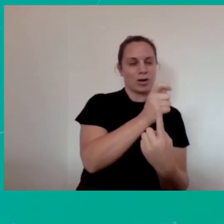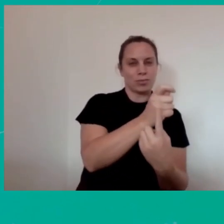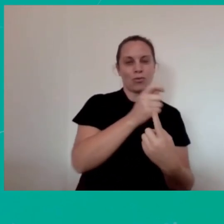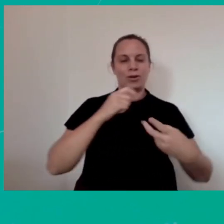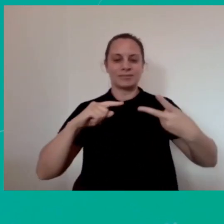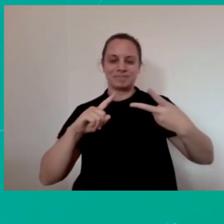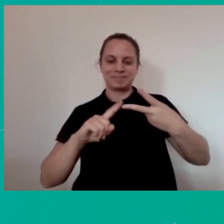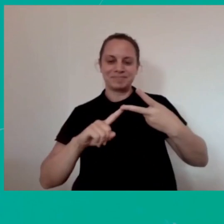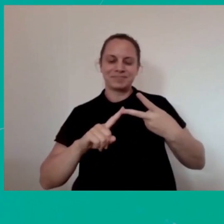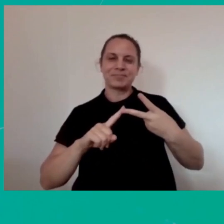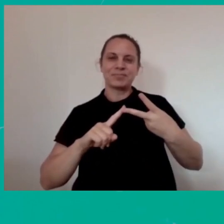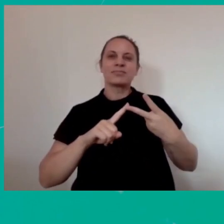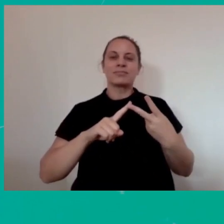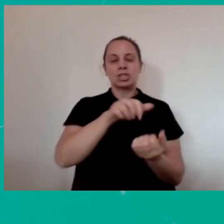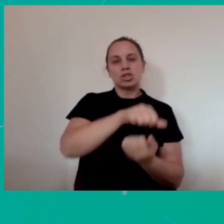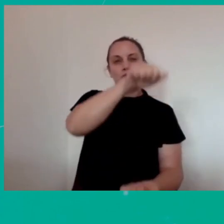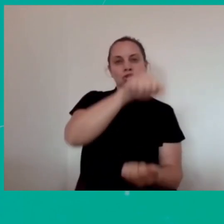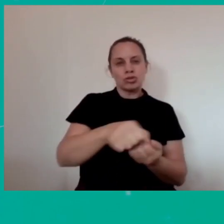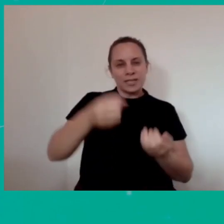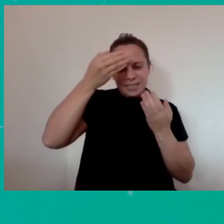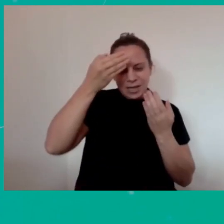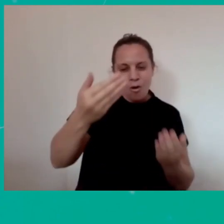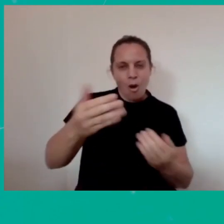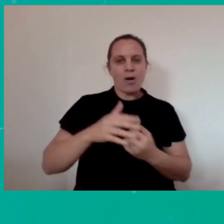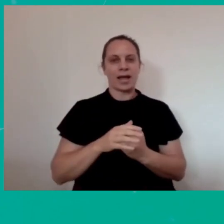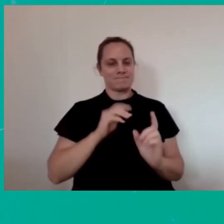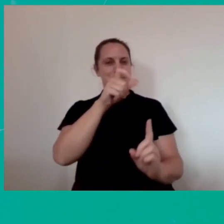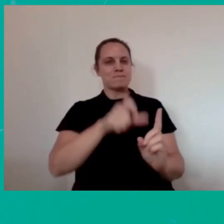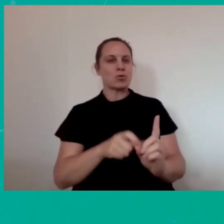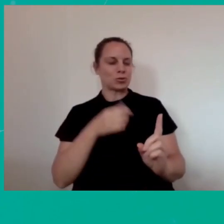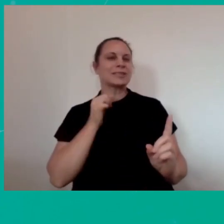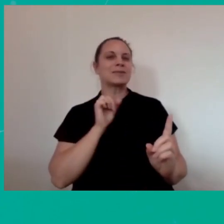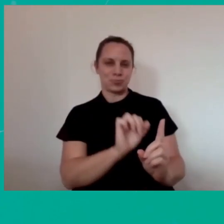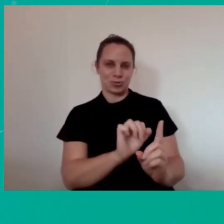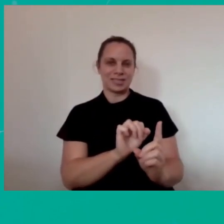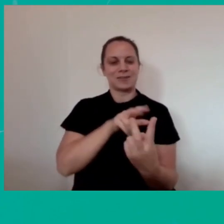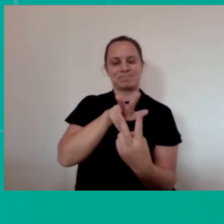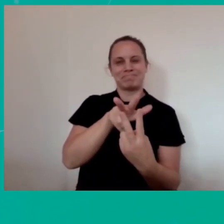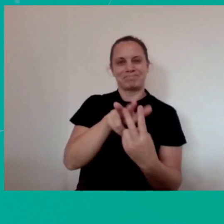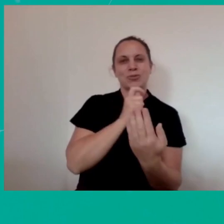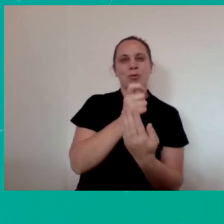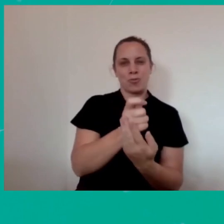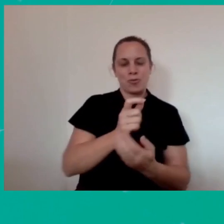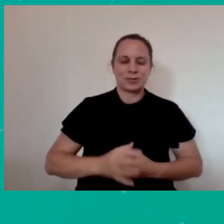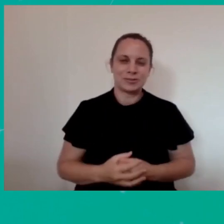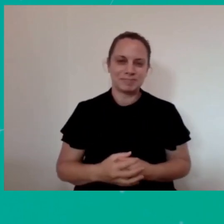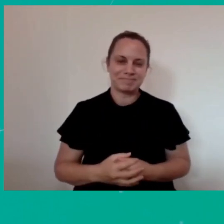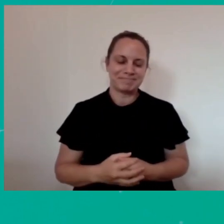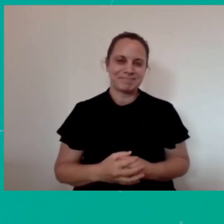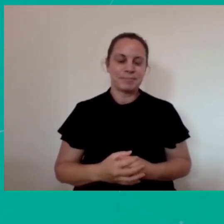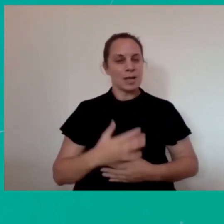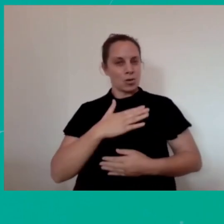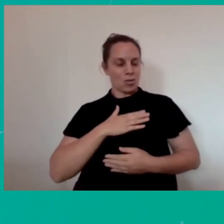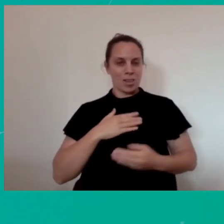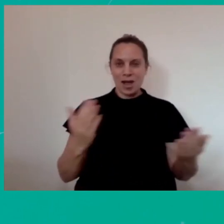And whakamanahi a te tiriti, whakahaumarutia te tangata. Honour the treaty, protect the person. I would like to welcome